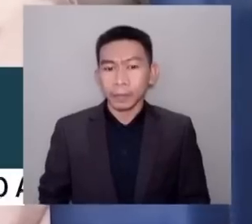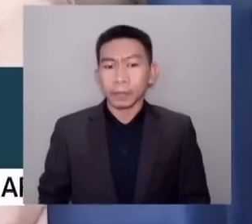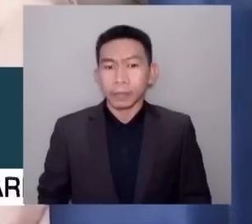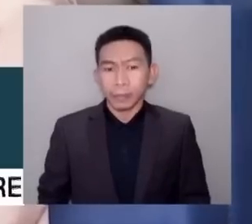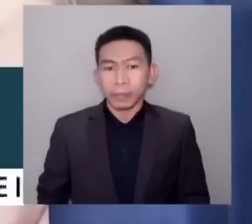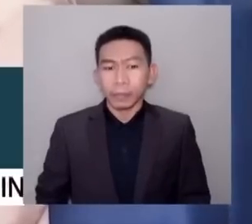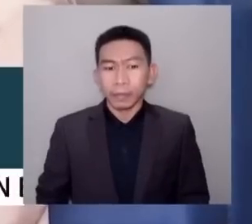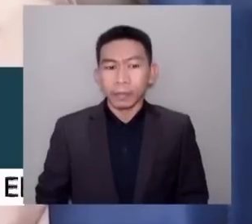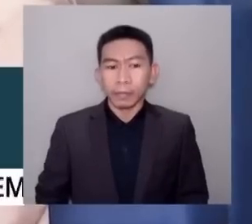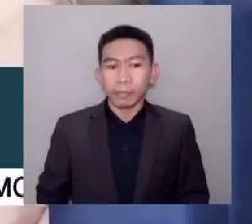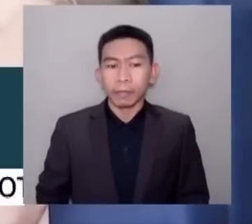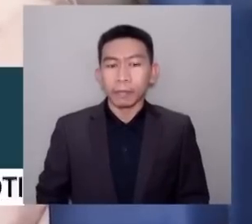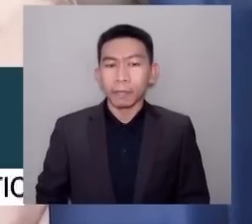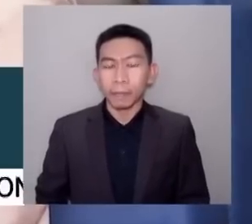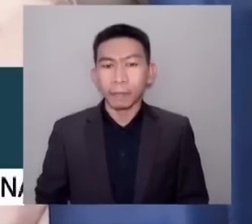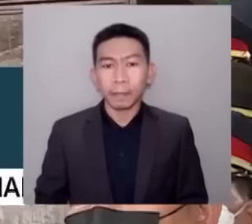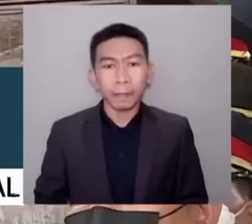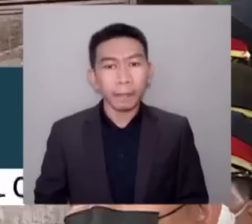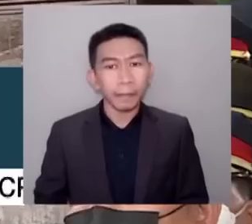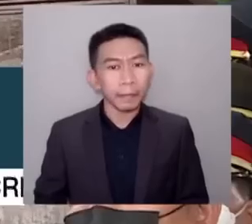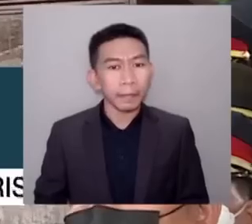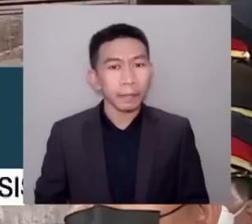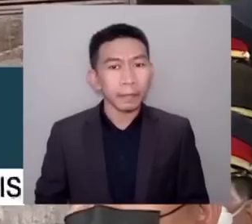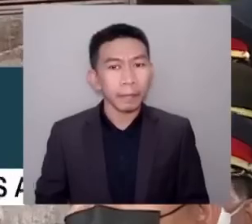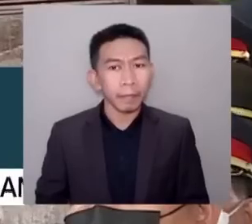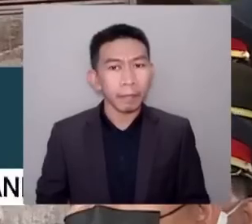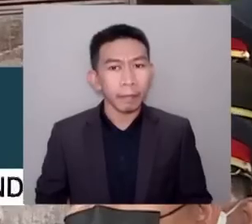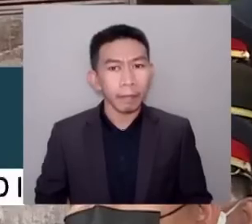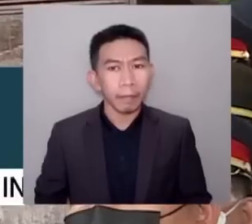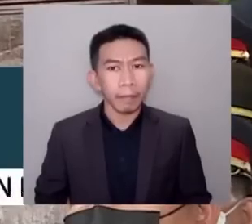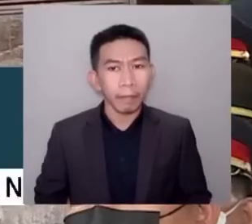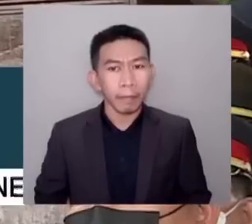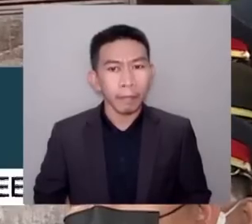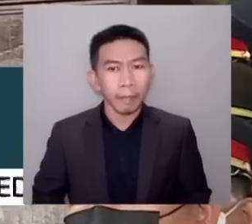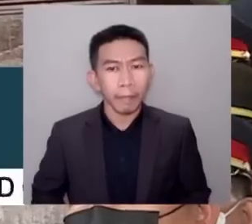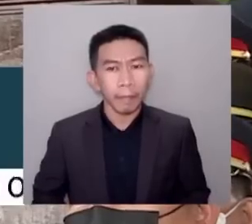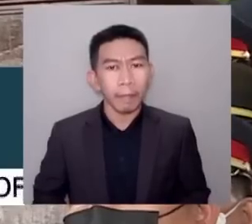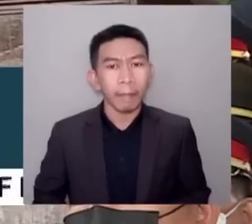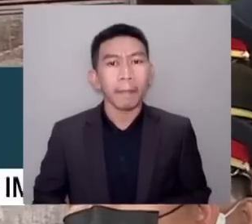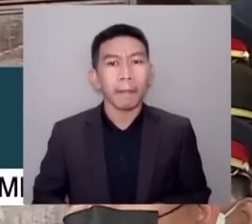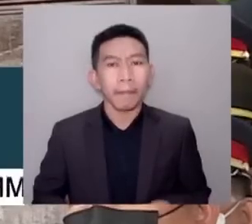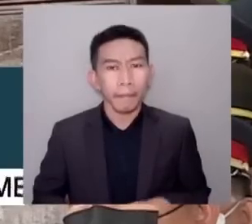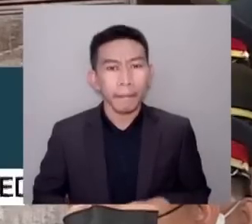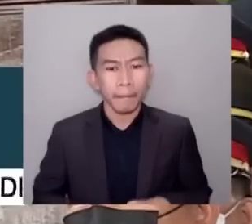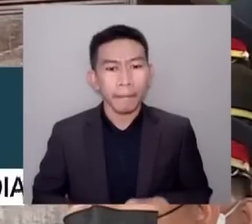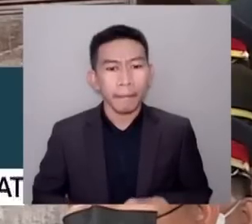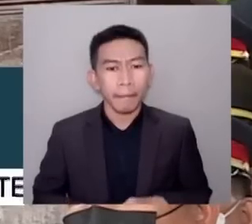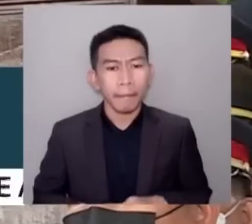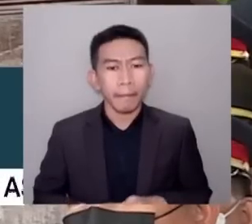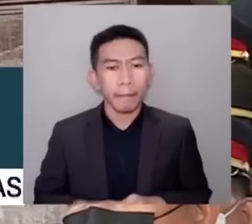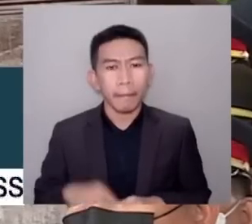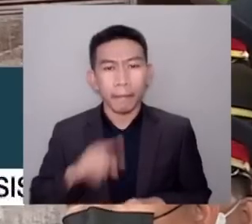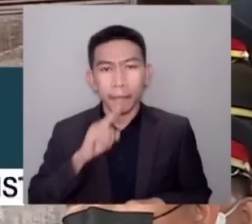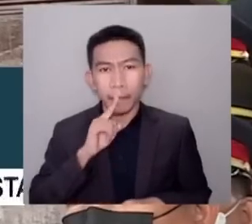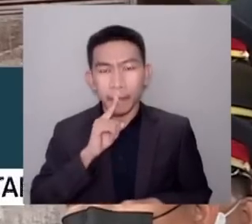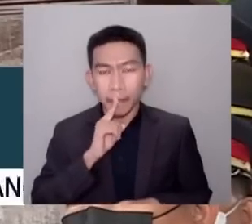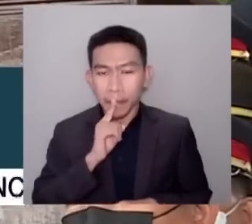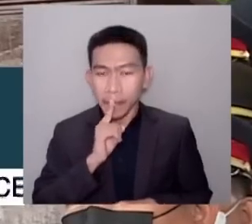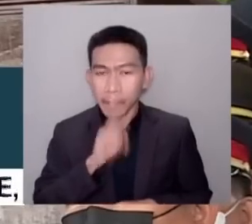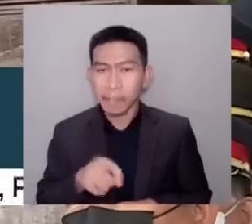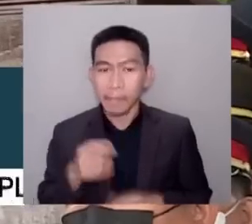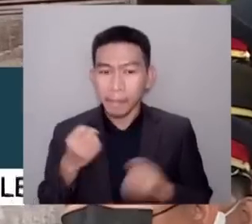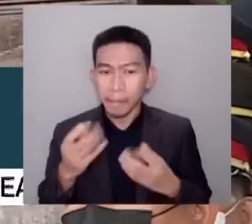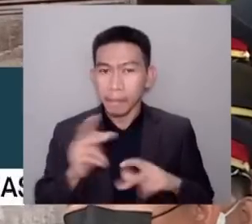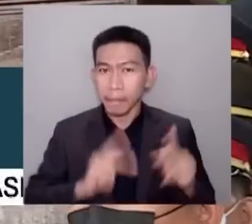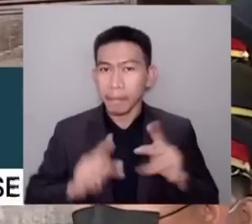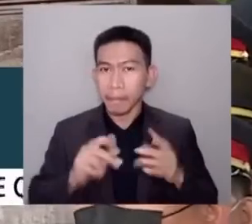data released by Social Weather Station where 53% of Filipinos expressed their support to divorce. Padilla